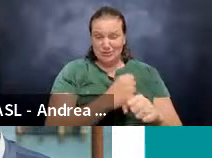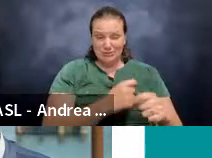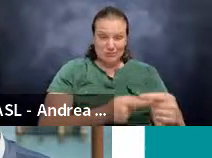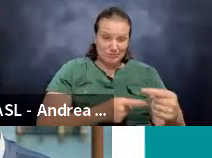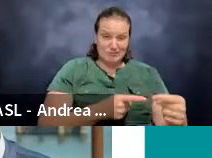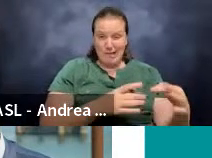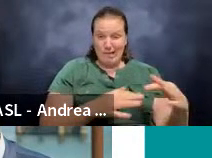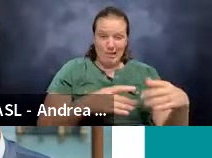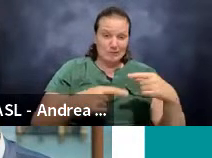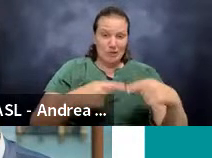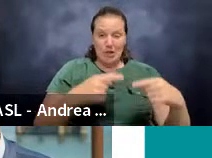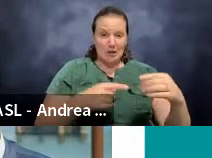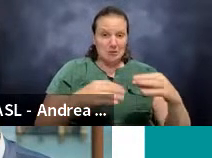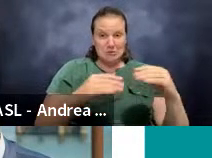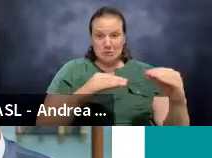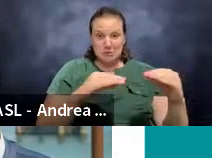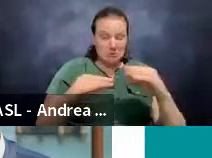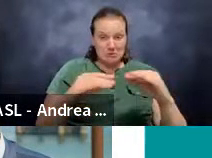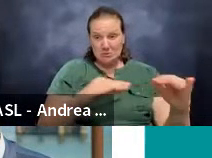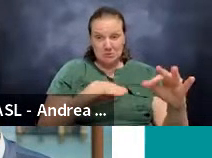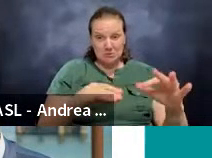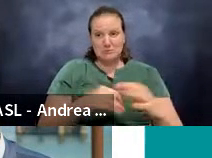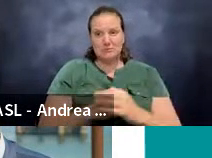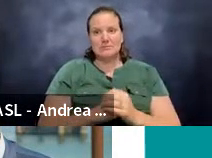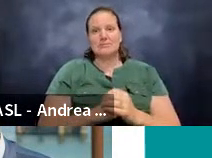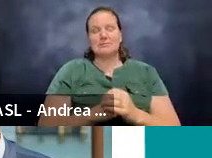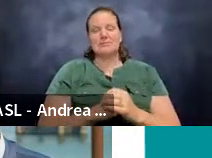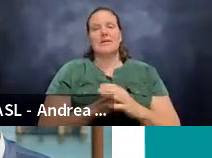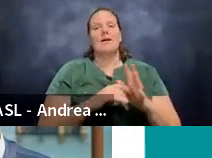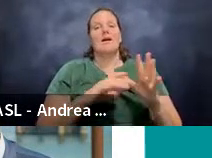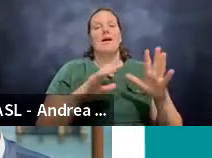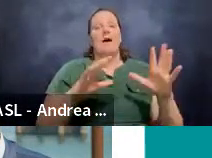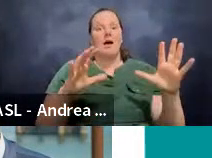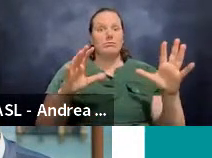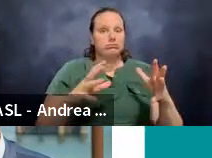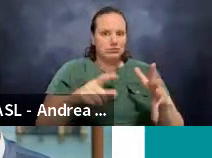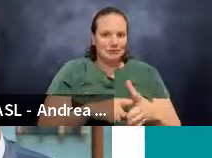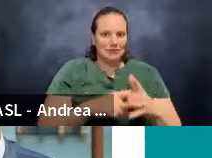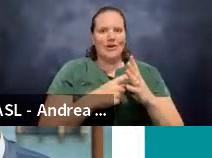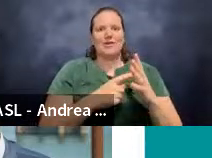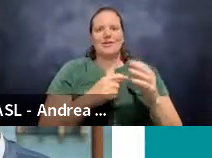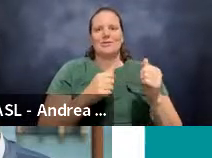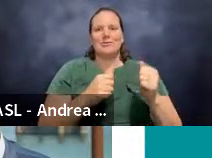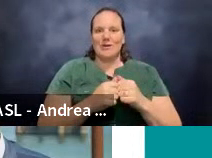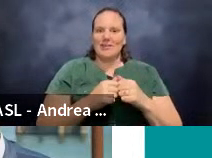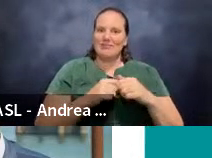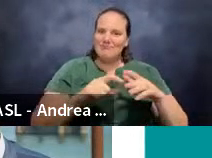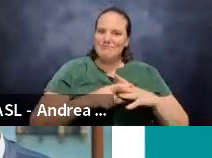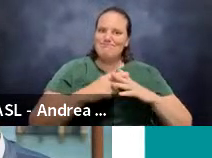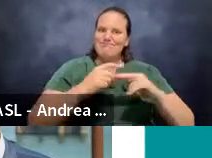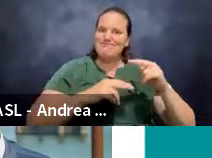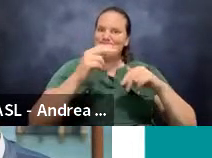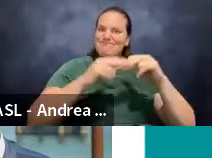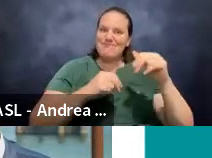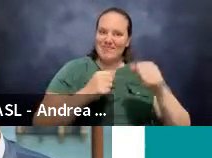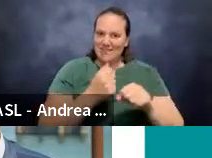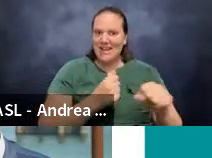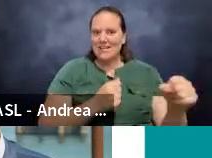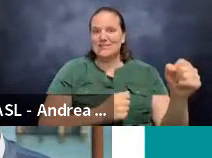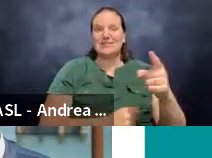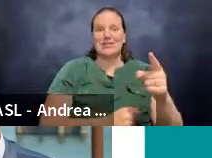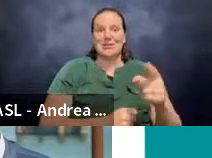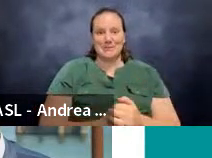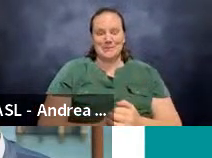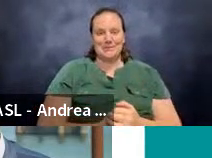and talking will be coming to fruition with a shovel in the ground next year.